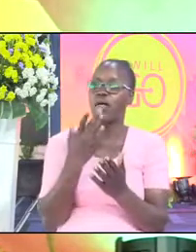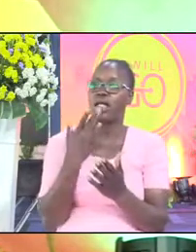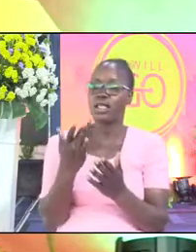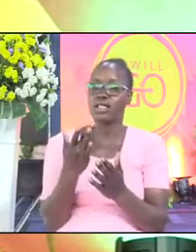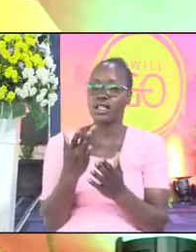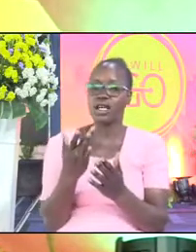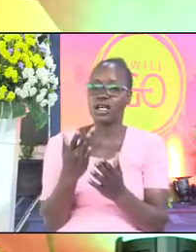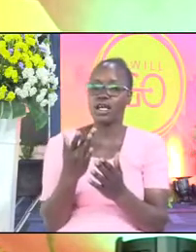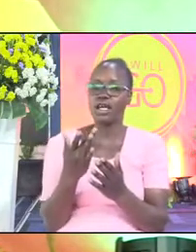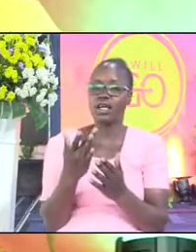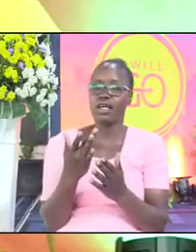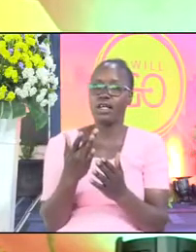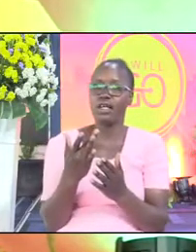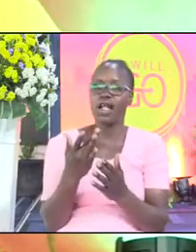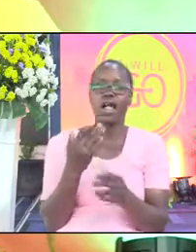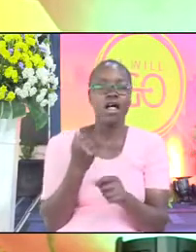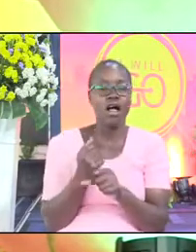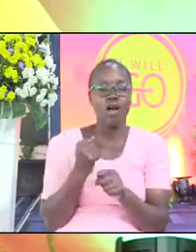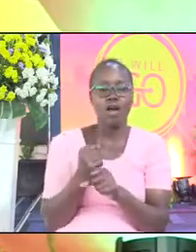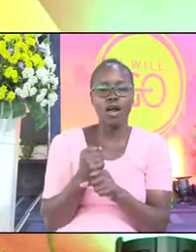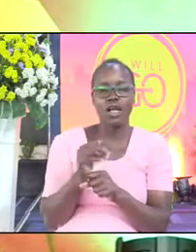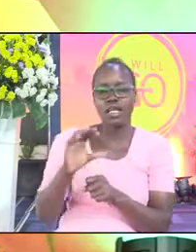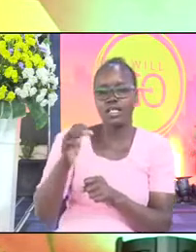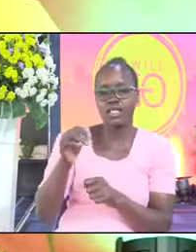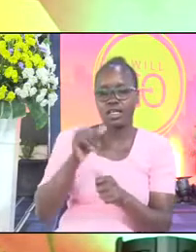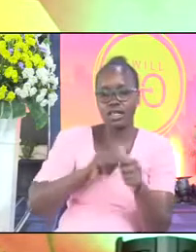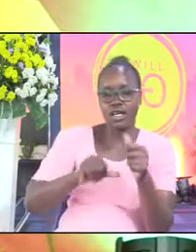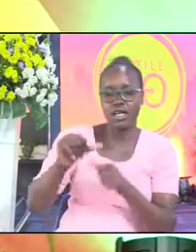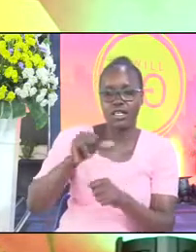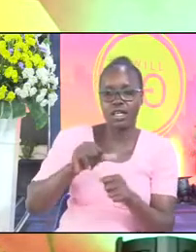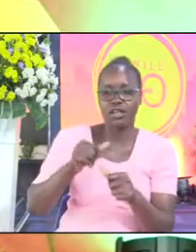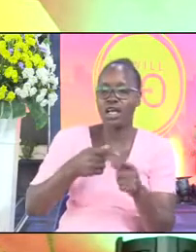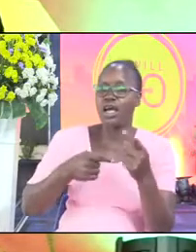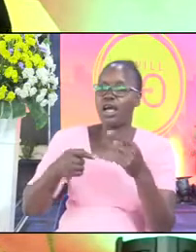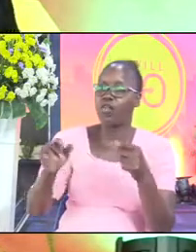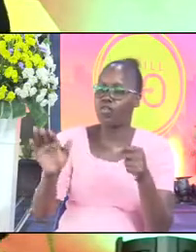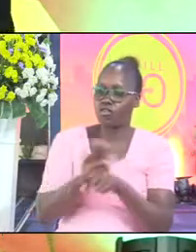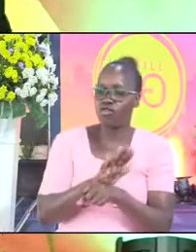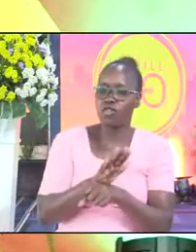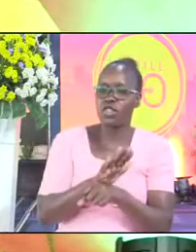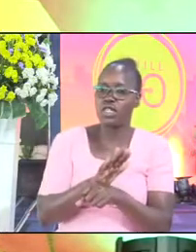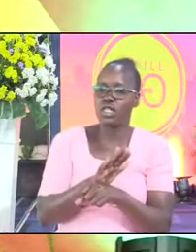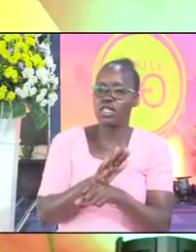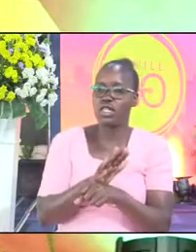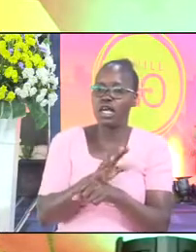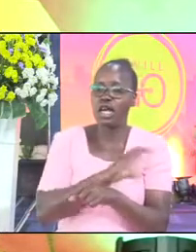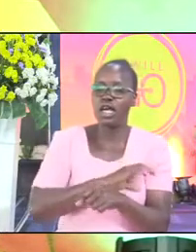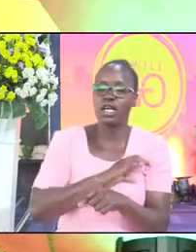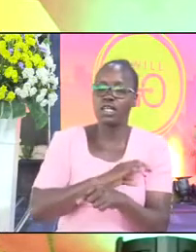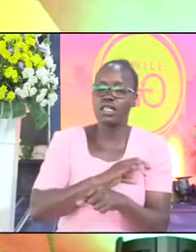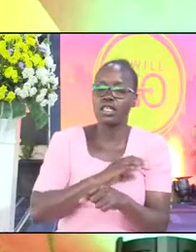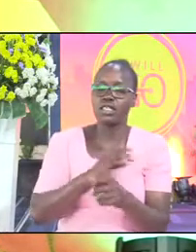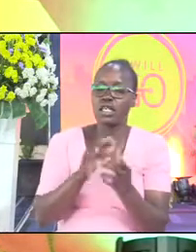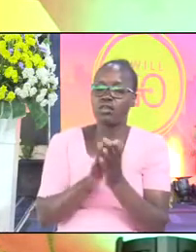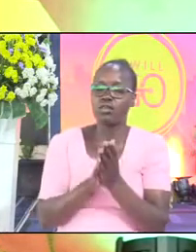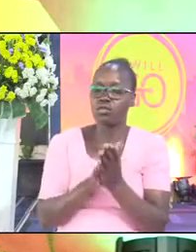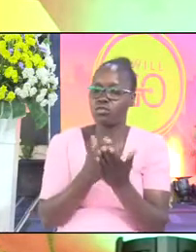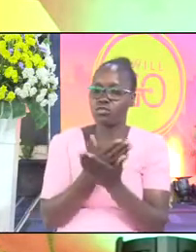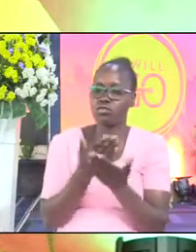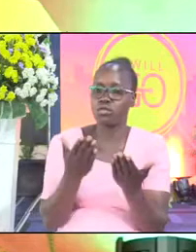fire and turn that town around for God completely. Hear me, church. It was one